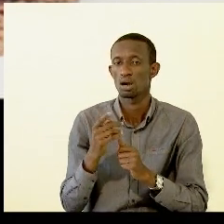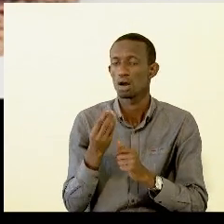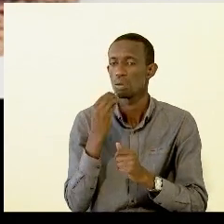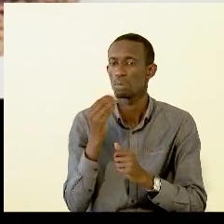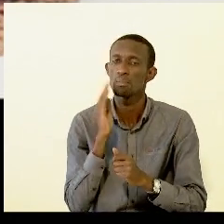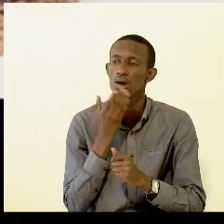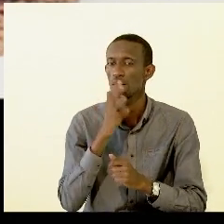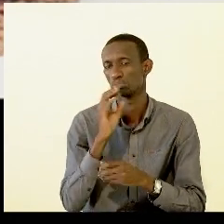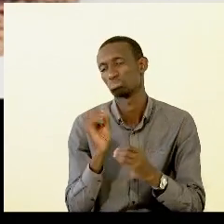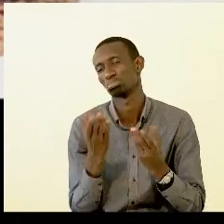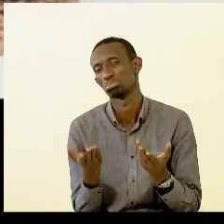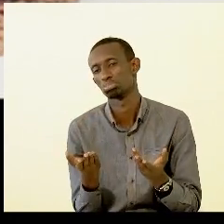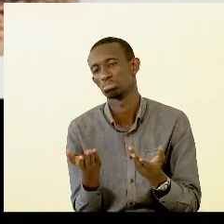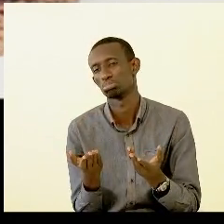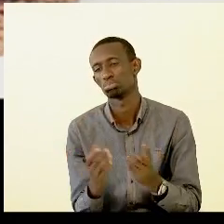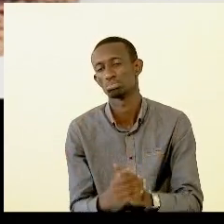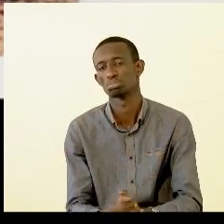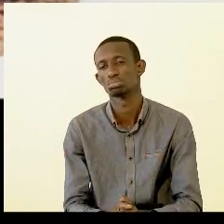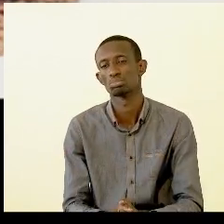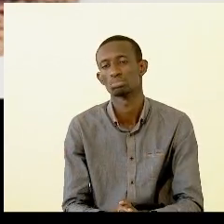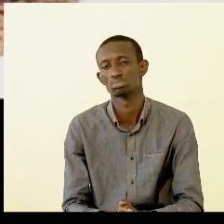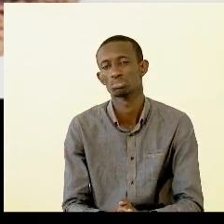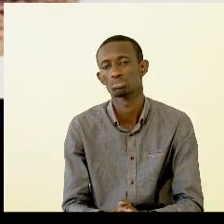water, there is no